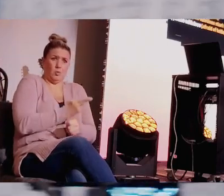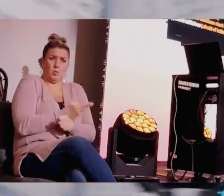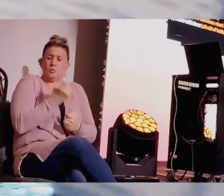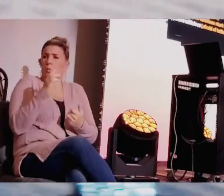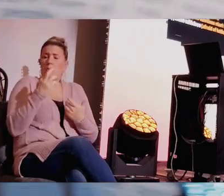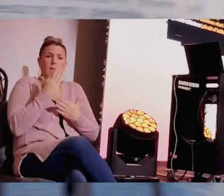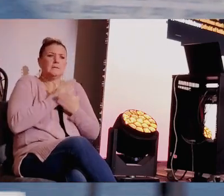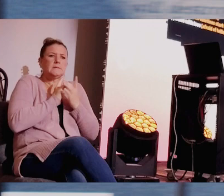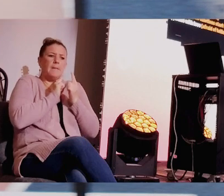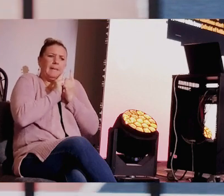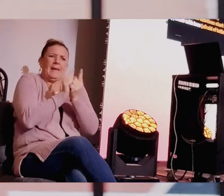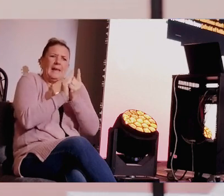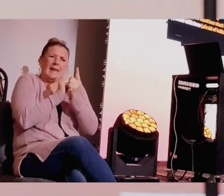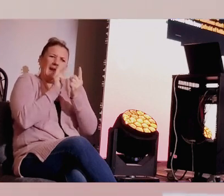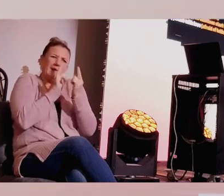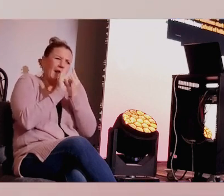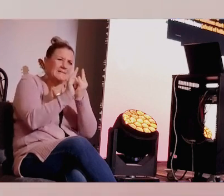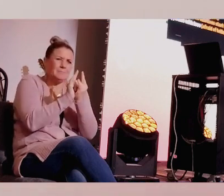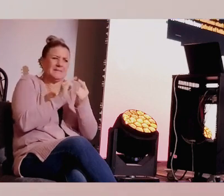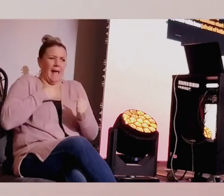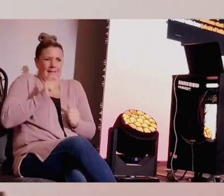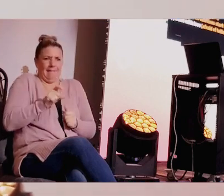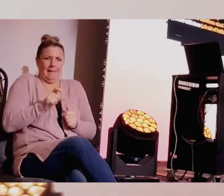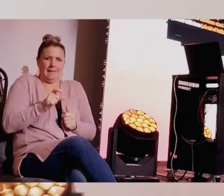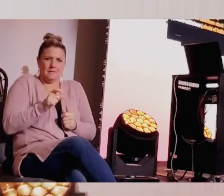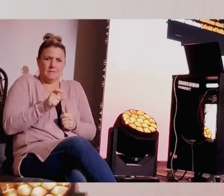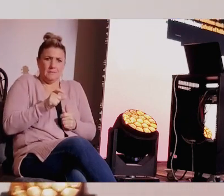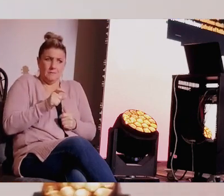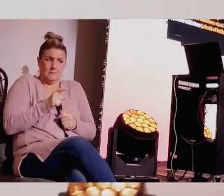maybe there's some intimacy with the Spirit that I need today?